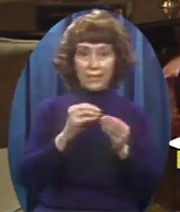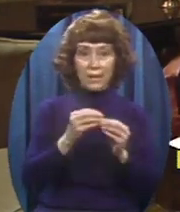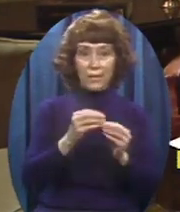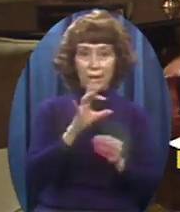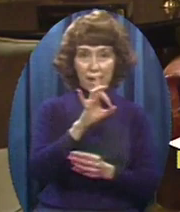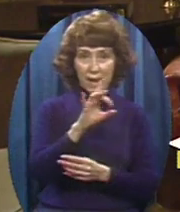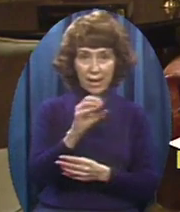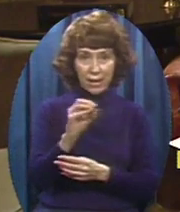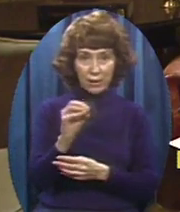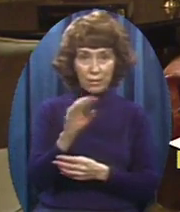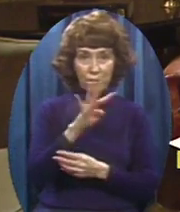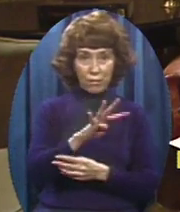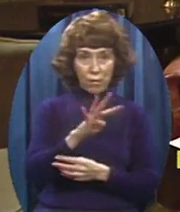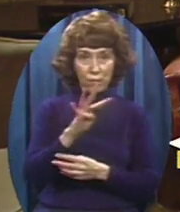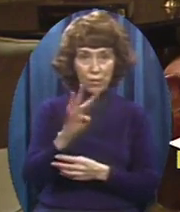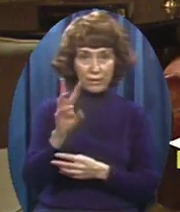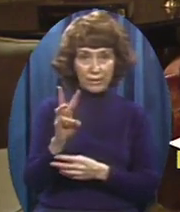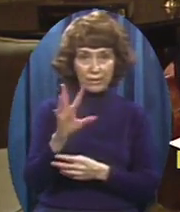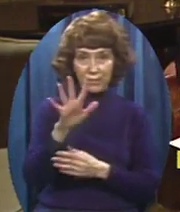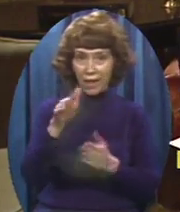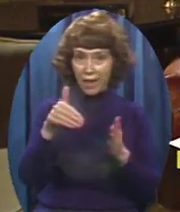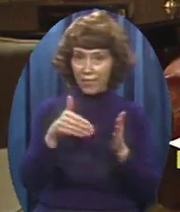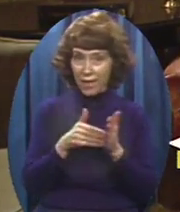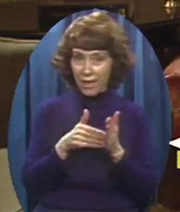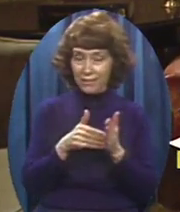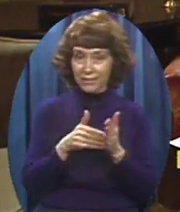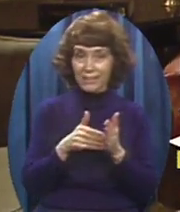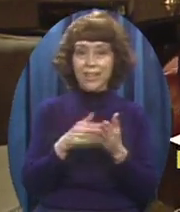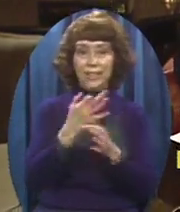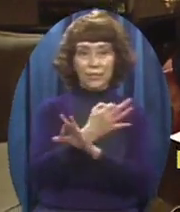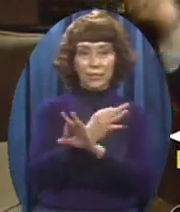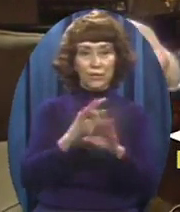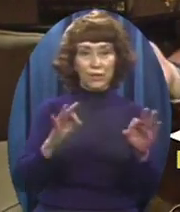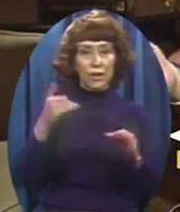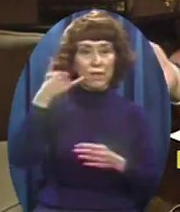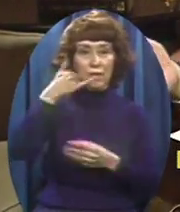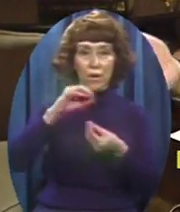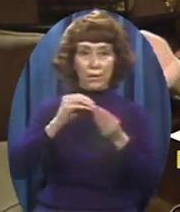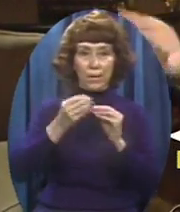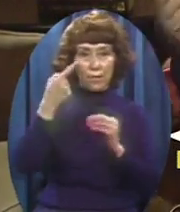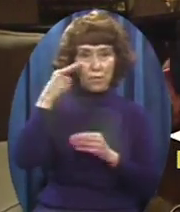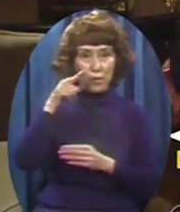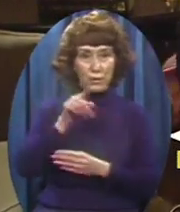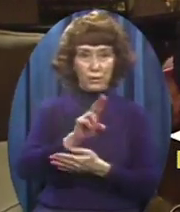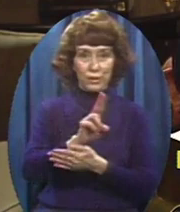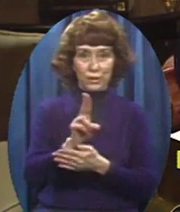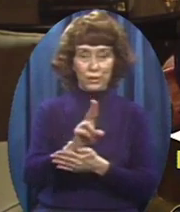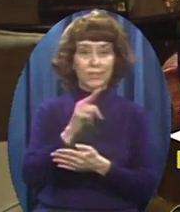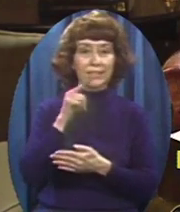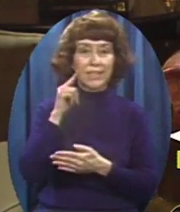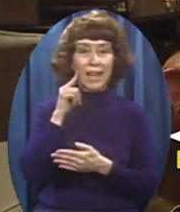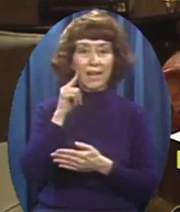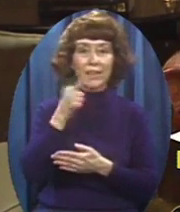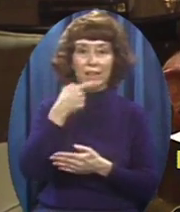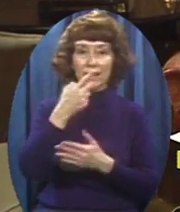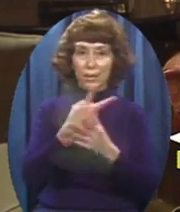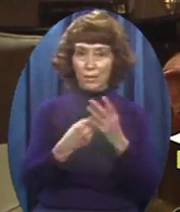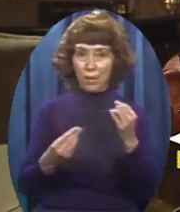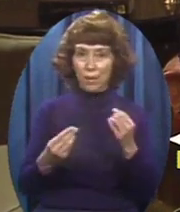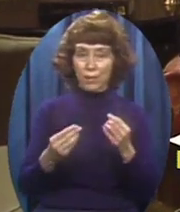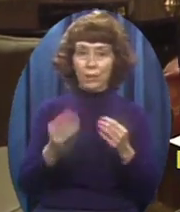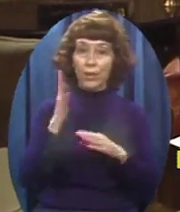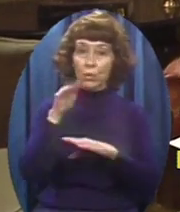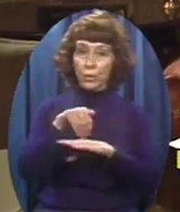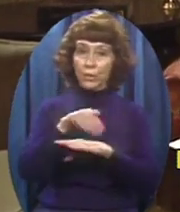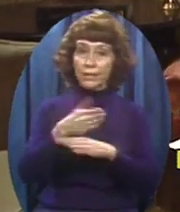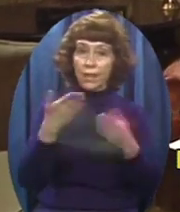1-800-446-5000. Make a pledge. And you can pay $25 this month and $25 next month. That's up to you. We'll ship this to you right away.